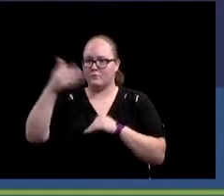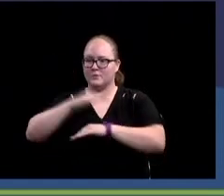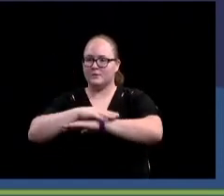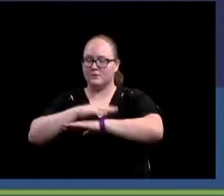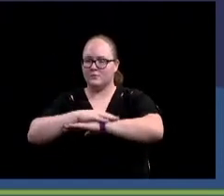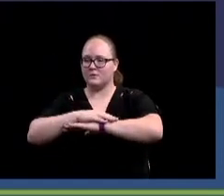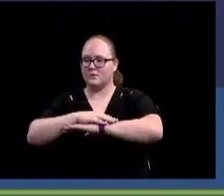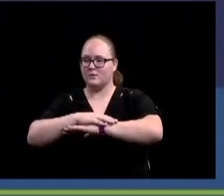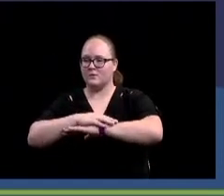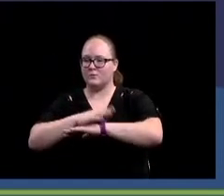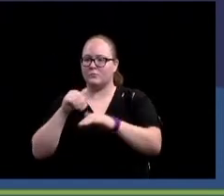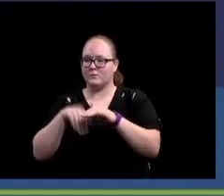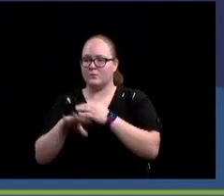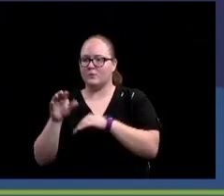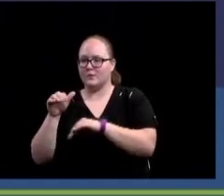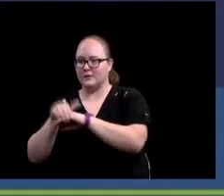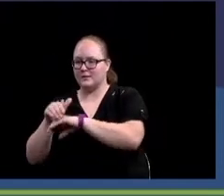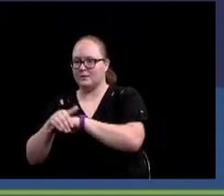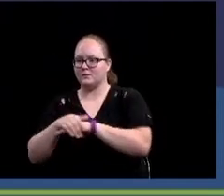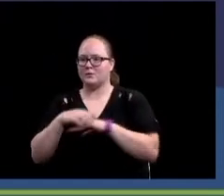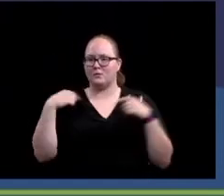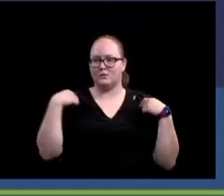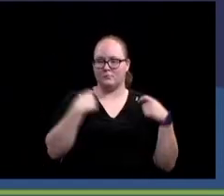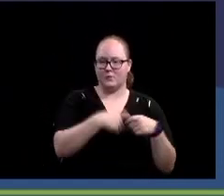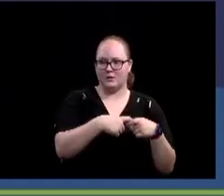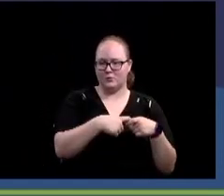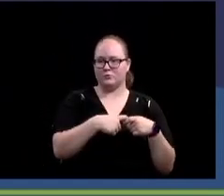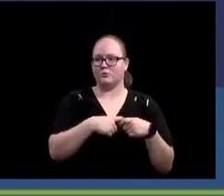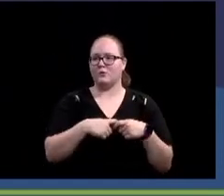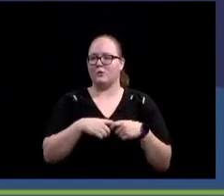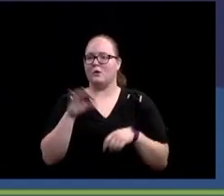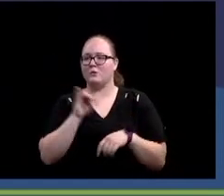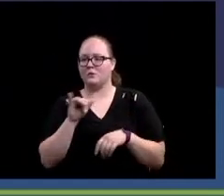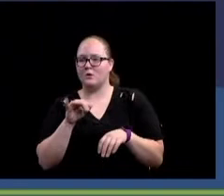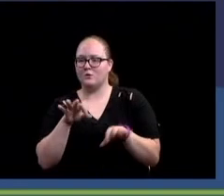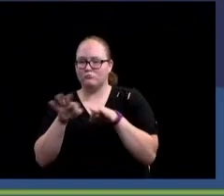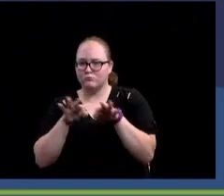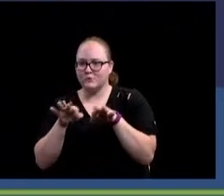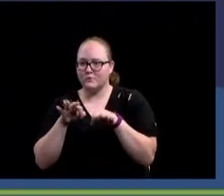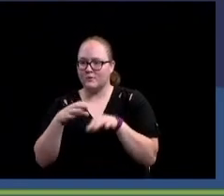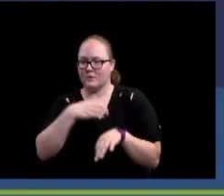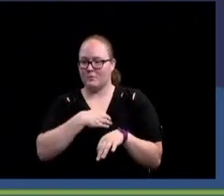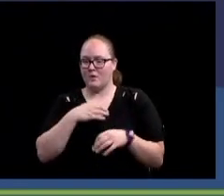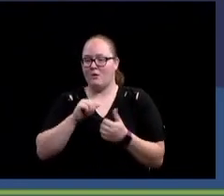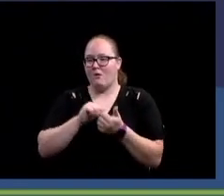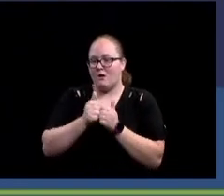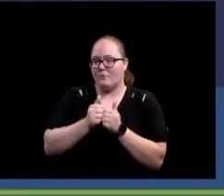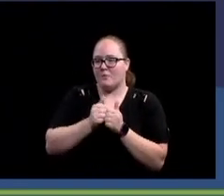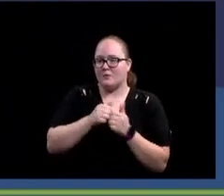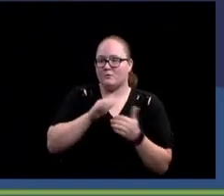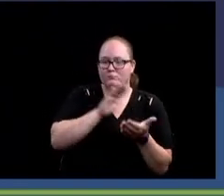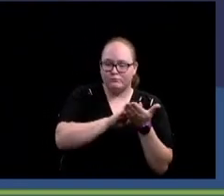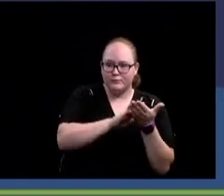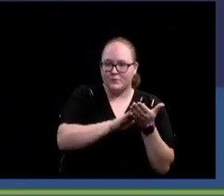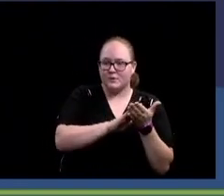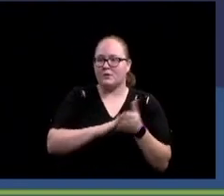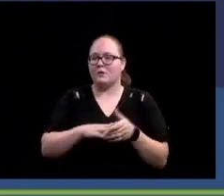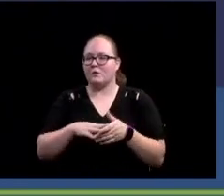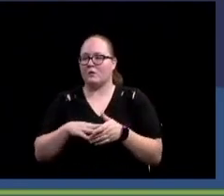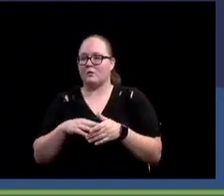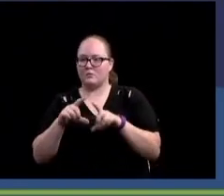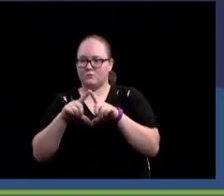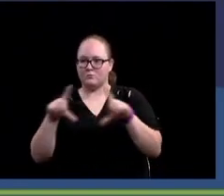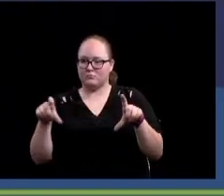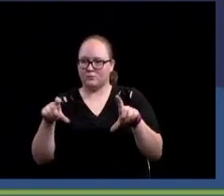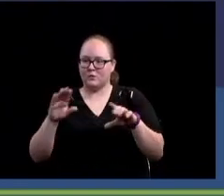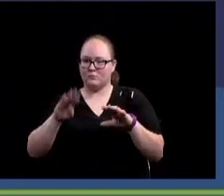Additionally, instructions on how to make a complaint or a compliment are printed on the back side of our citation forms as required by state law. Complaints